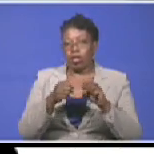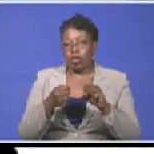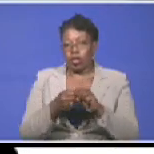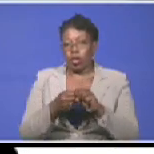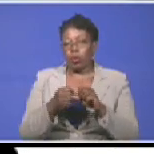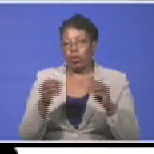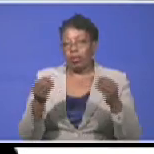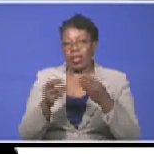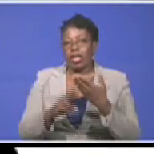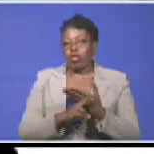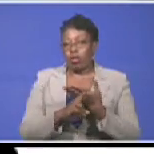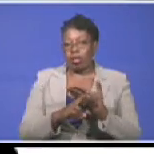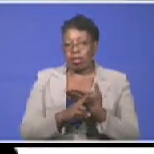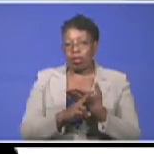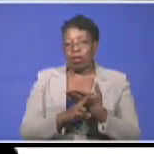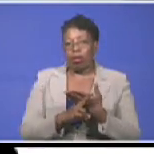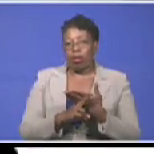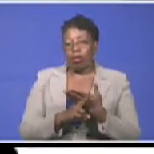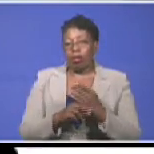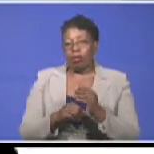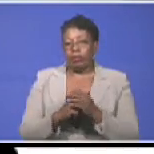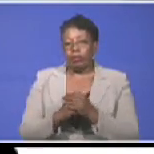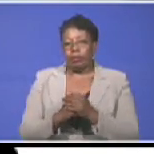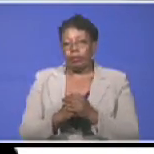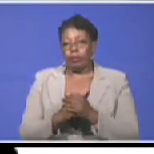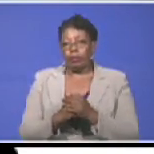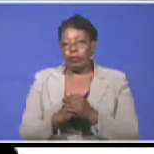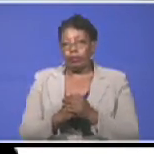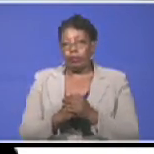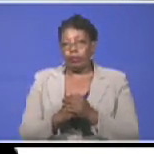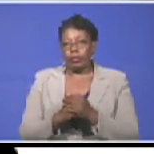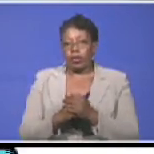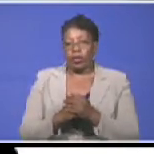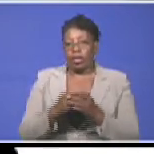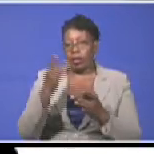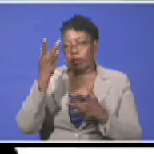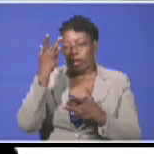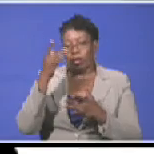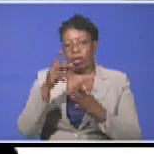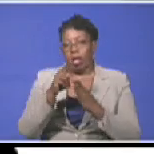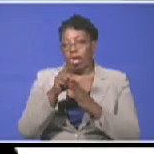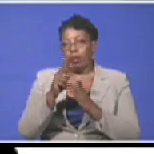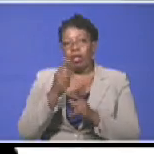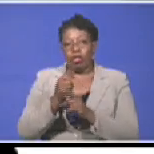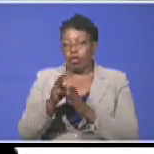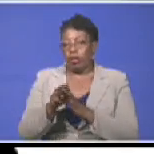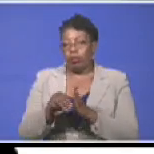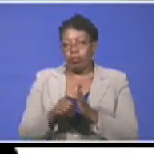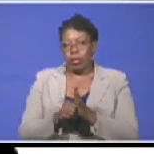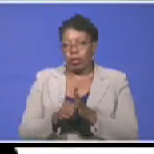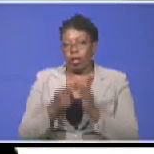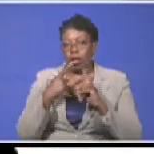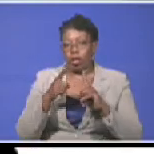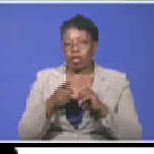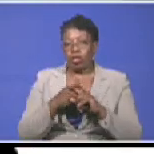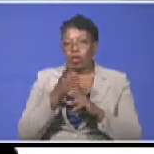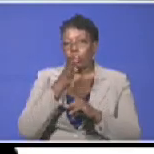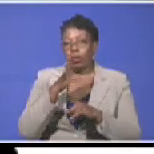no risk of any kind of malpractice or ill treatment accorded to women and